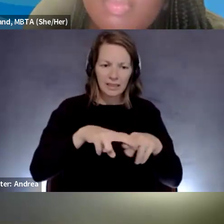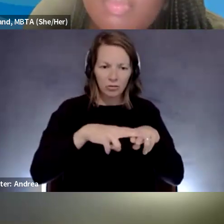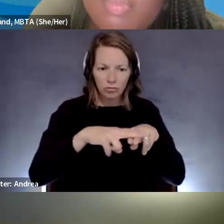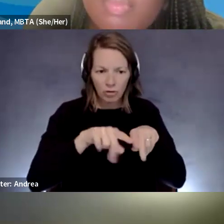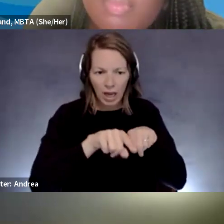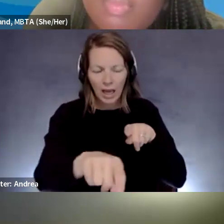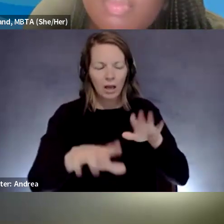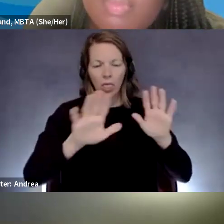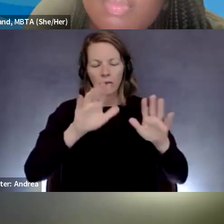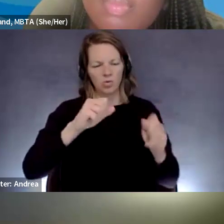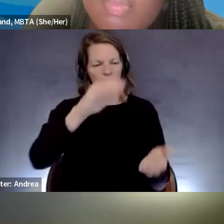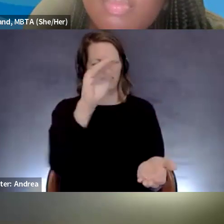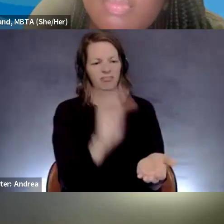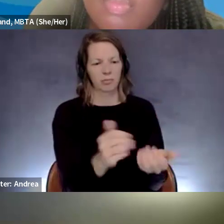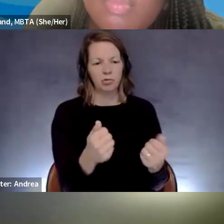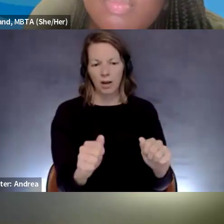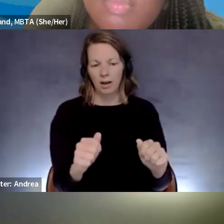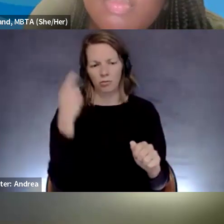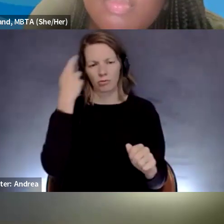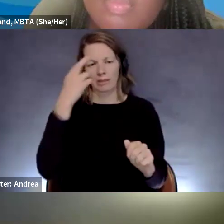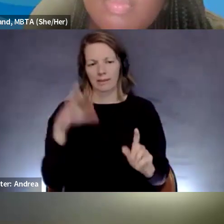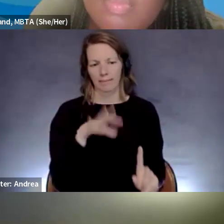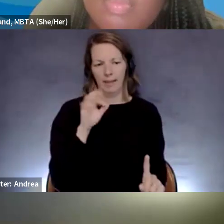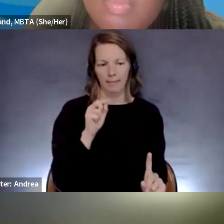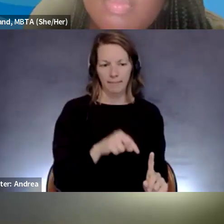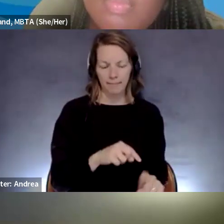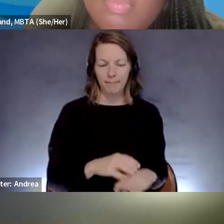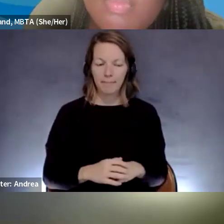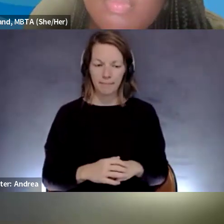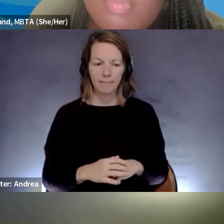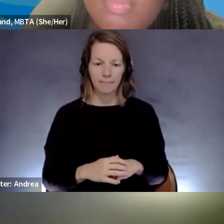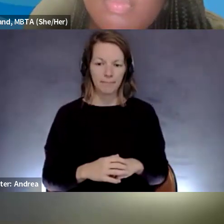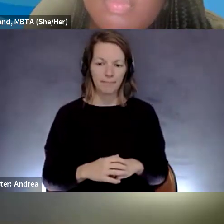thinking of this location as well. Thank you.